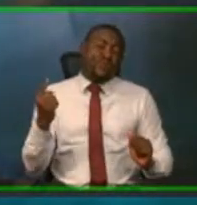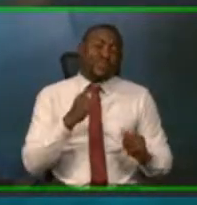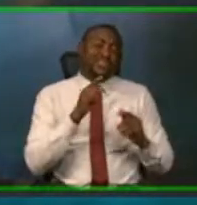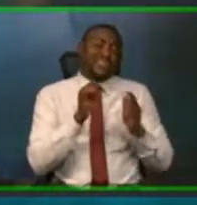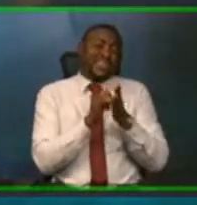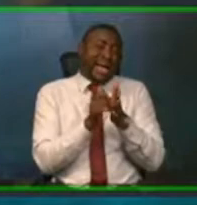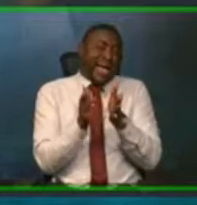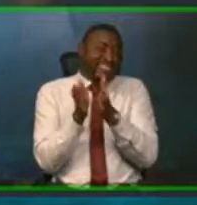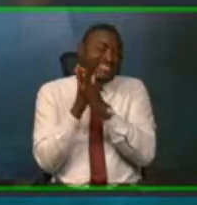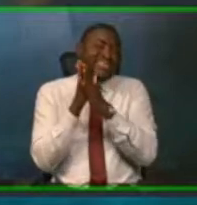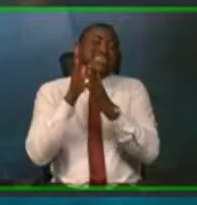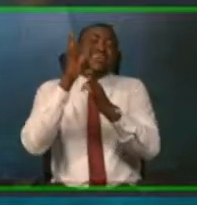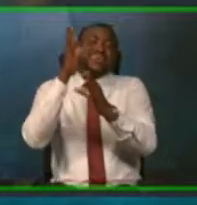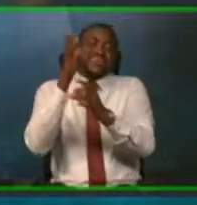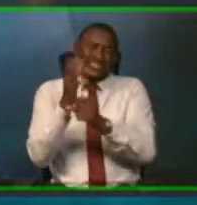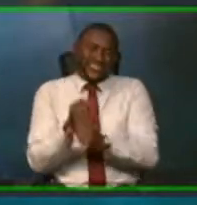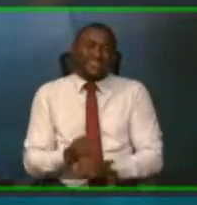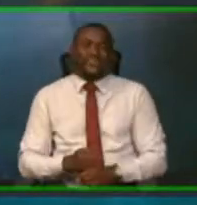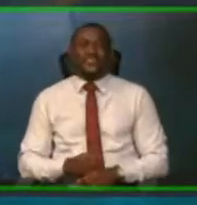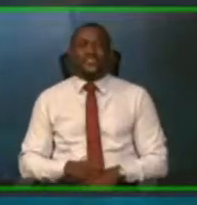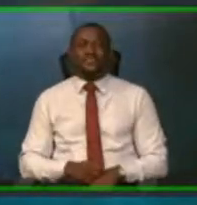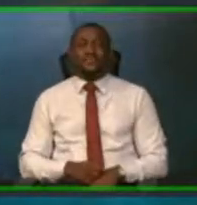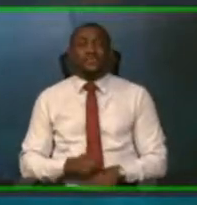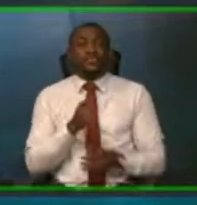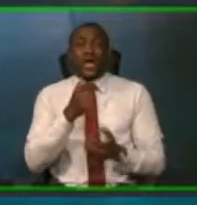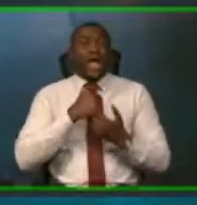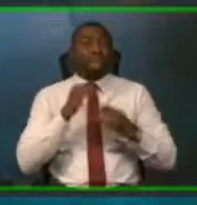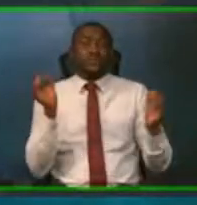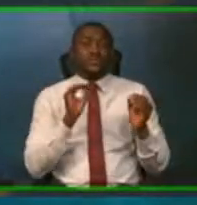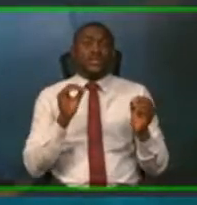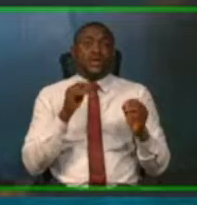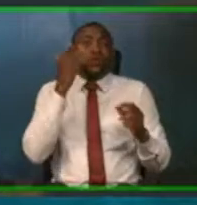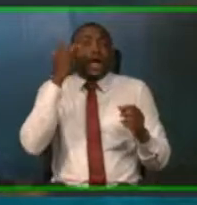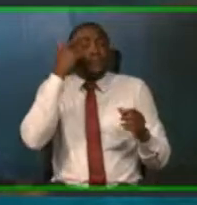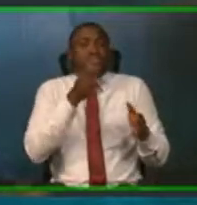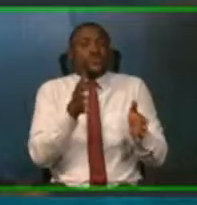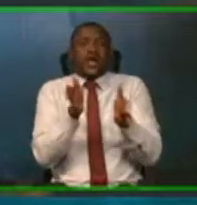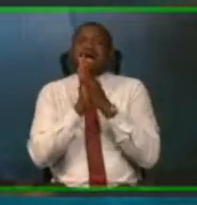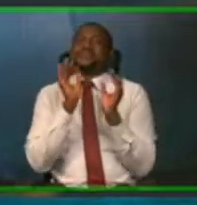asketh, receiveth. He said, ye have not because ye ask not.